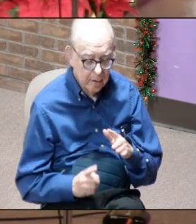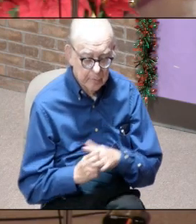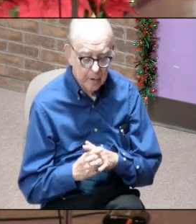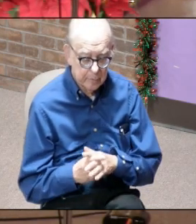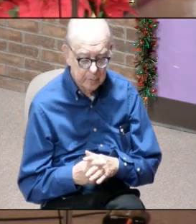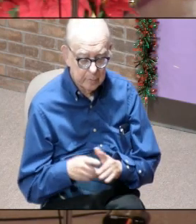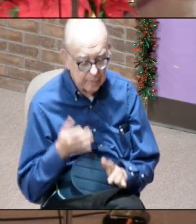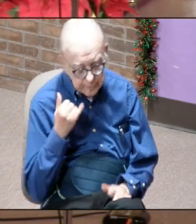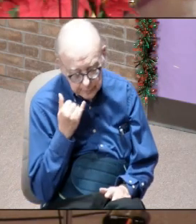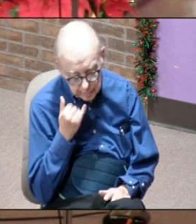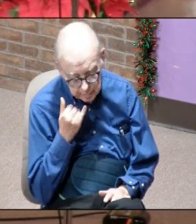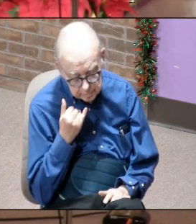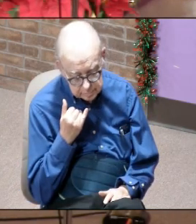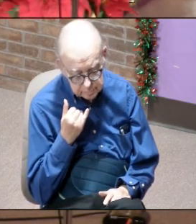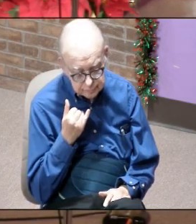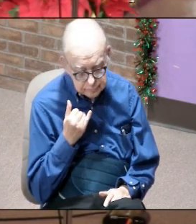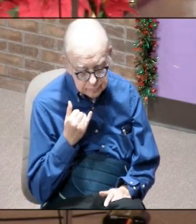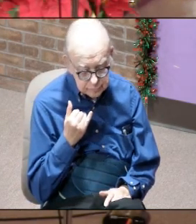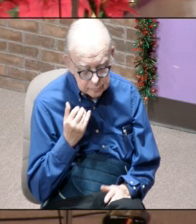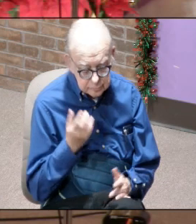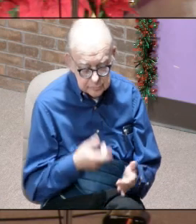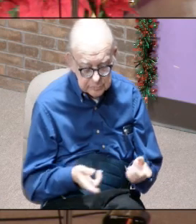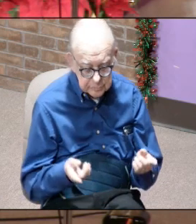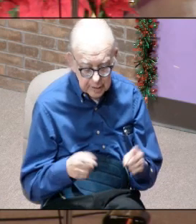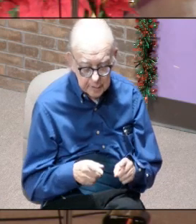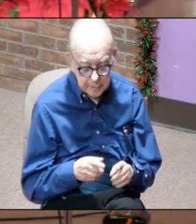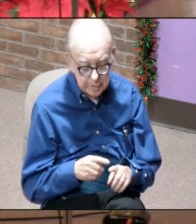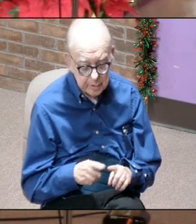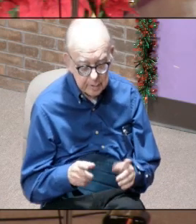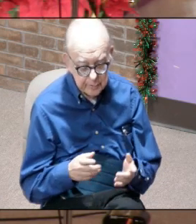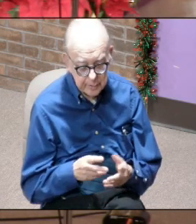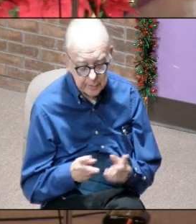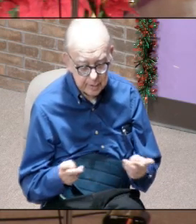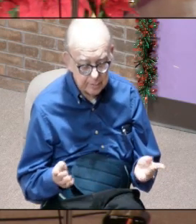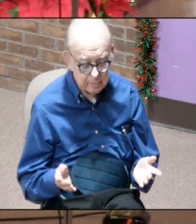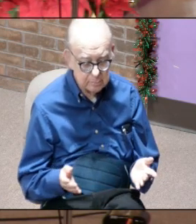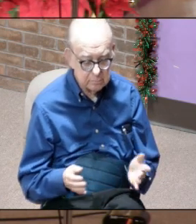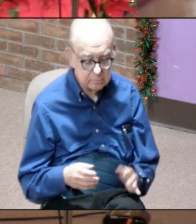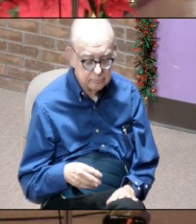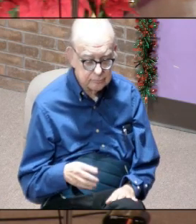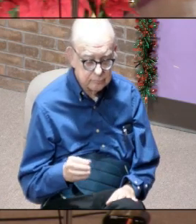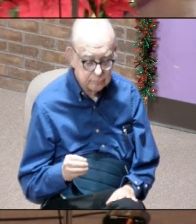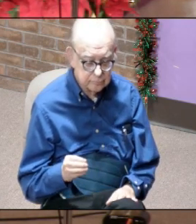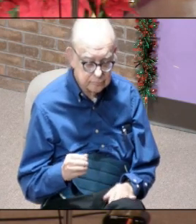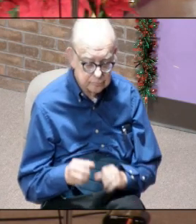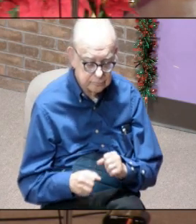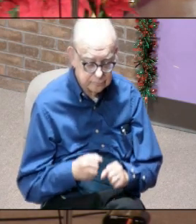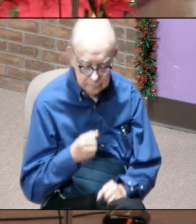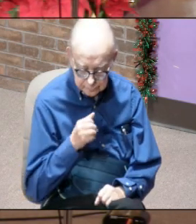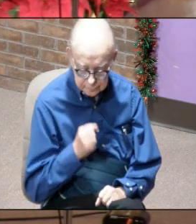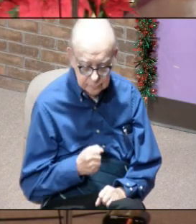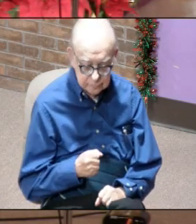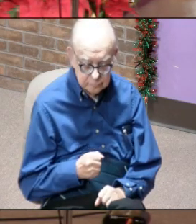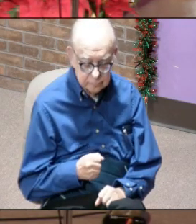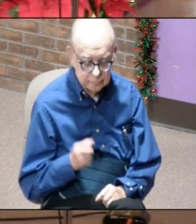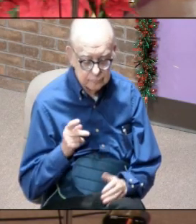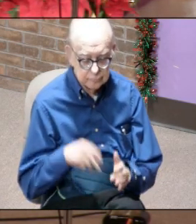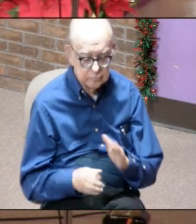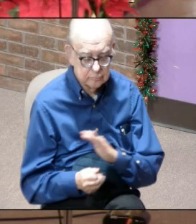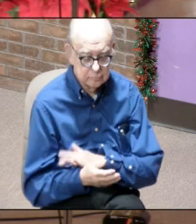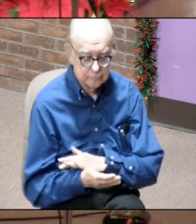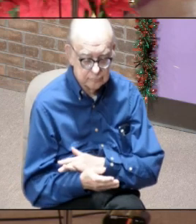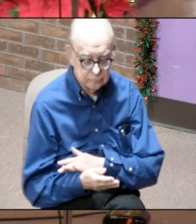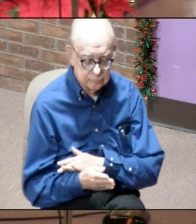say, newsflash. Here's what just happened in so-and-so. A 3-year-old was shot this morning